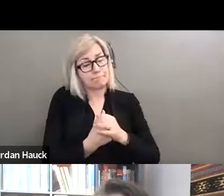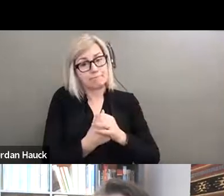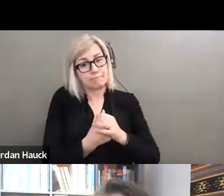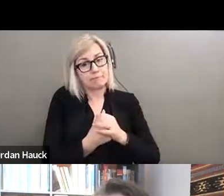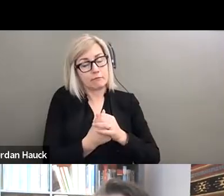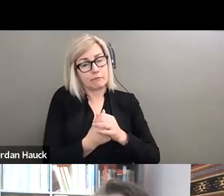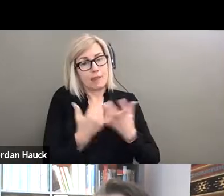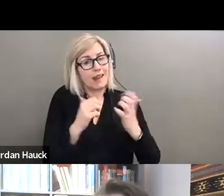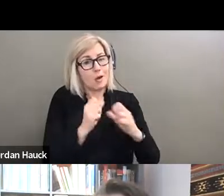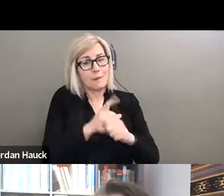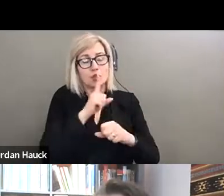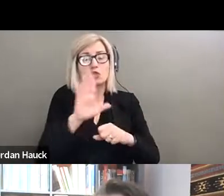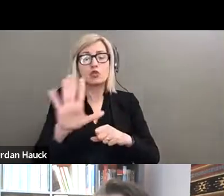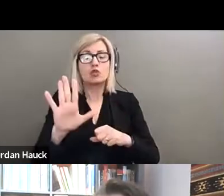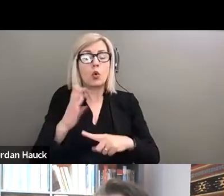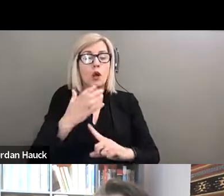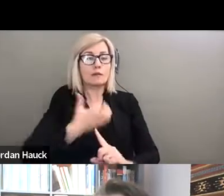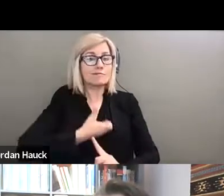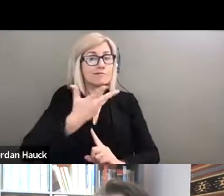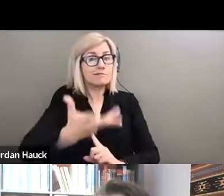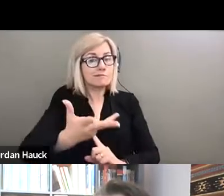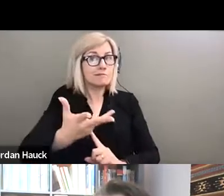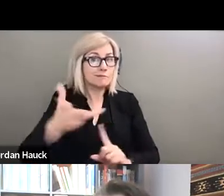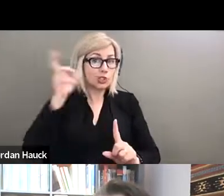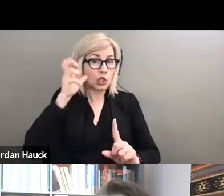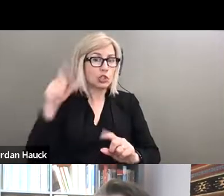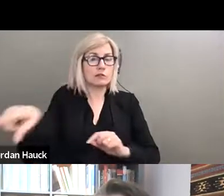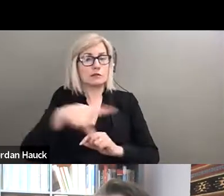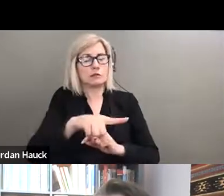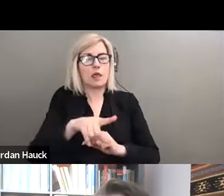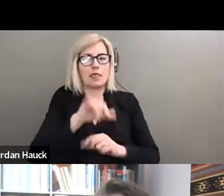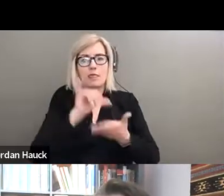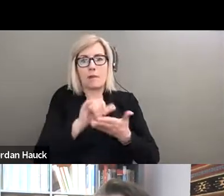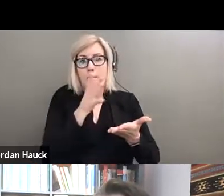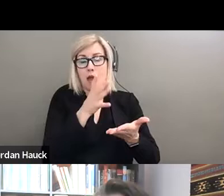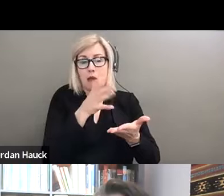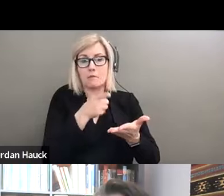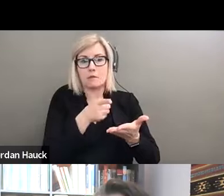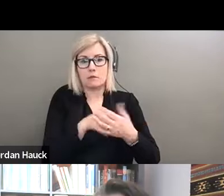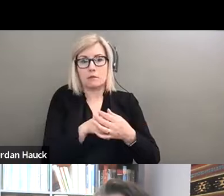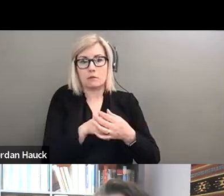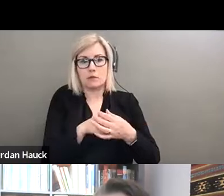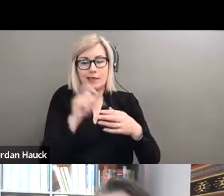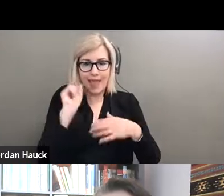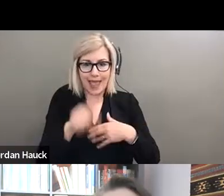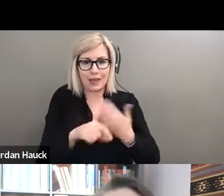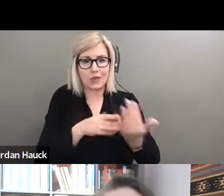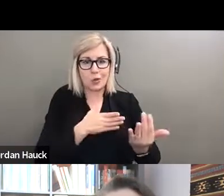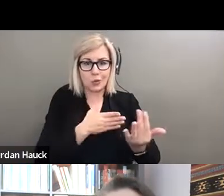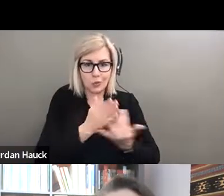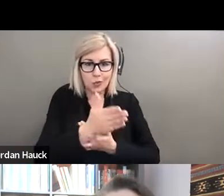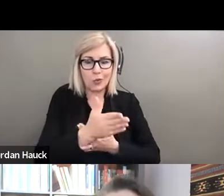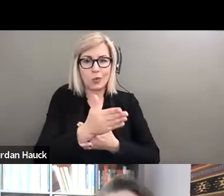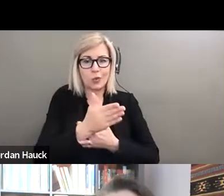how to make sure your voice is heard from that perspective. But that mom's case, I think, like you said, they had to go through